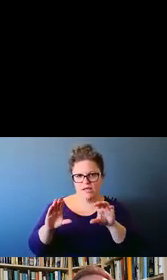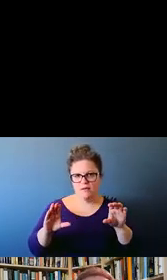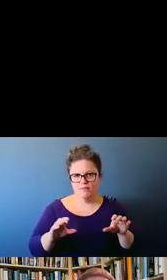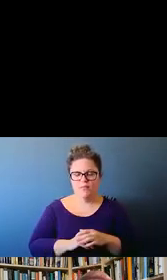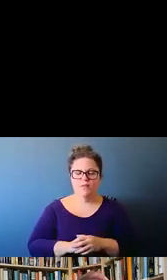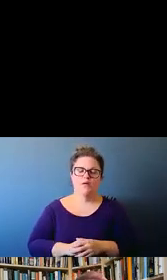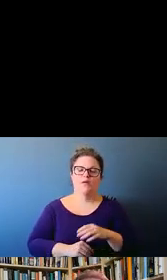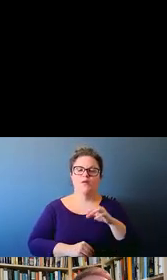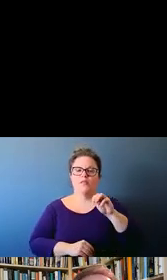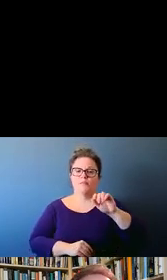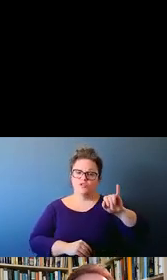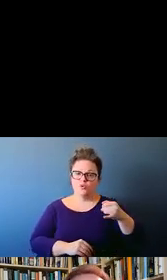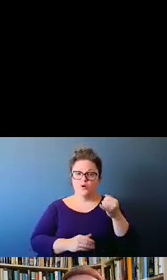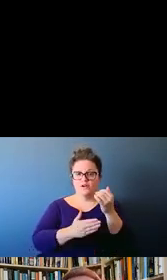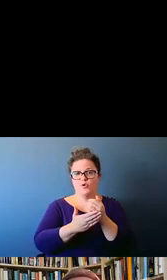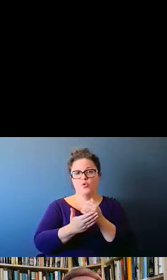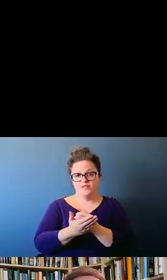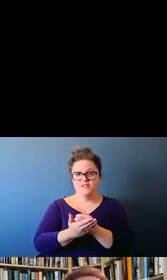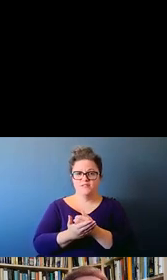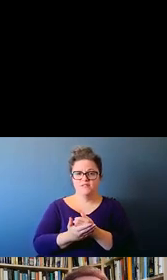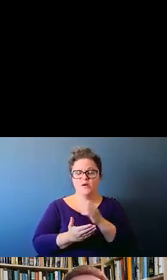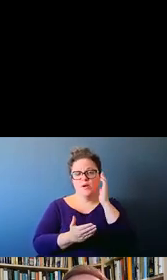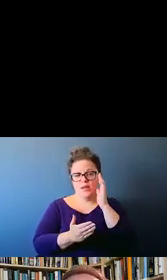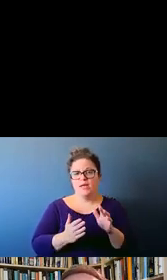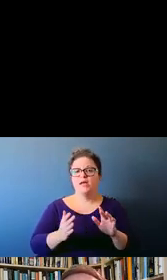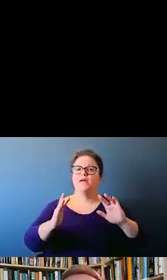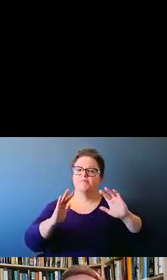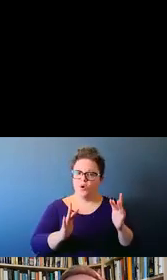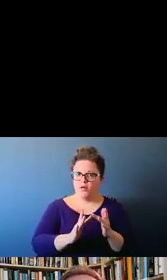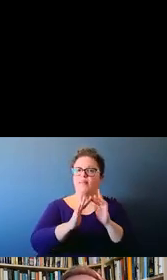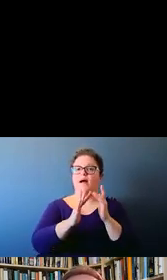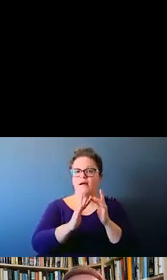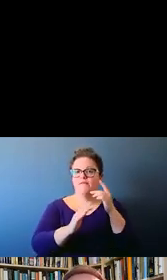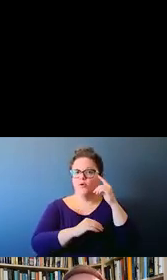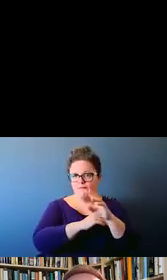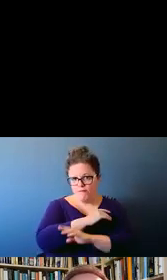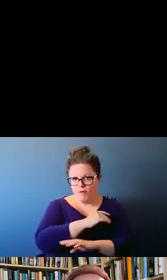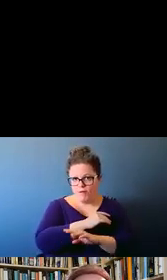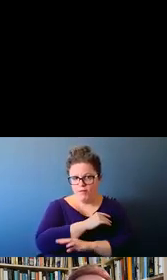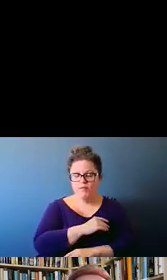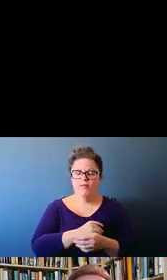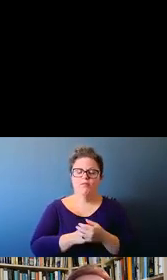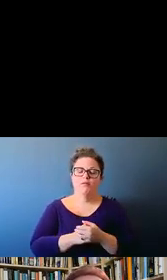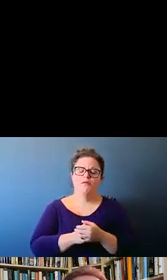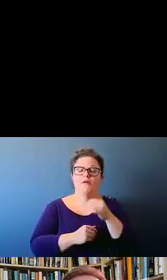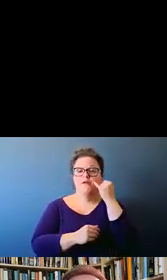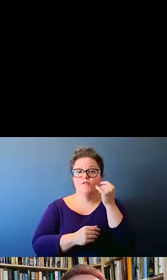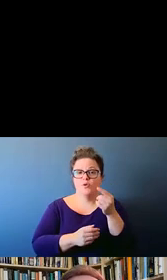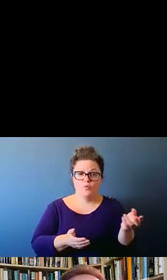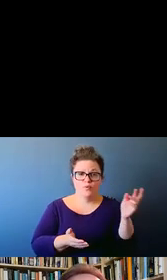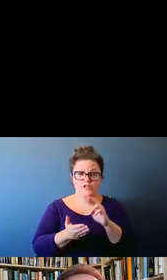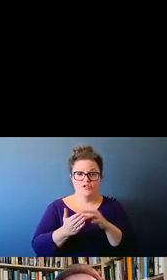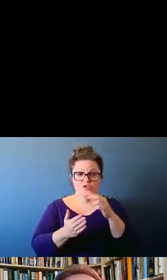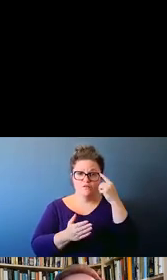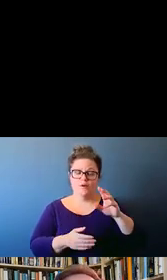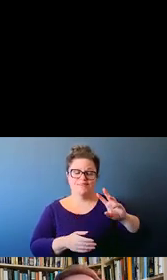courses in the Faculty of Arts, as I say, will be taught via remote learning for the fall term anyway. And if you've registered for a